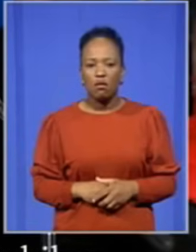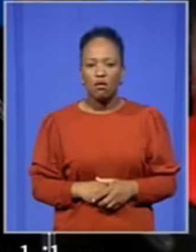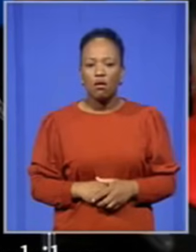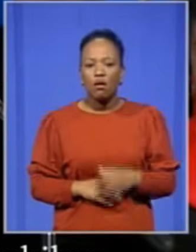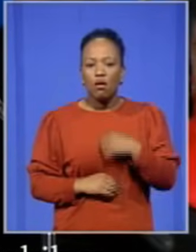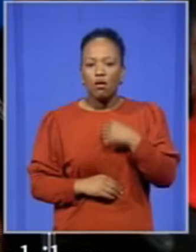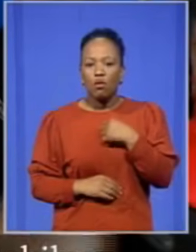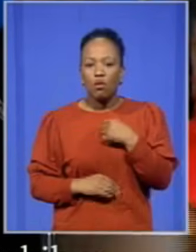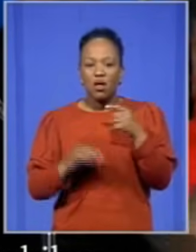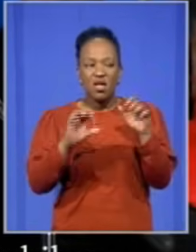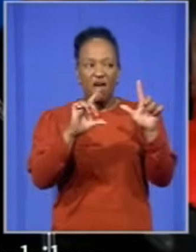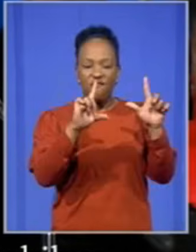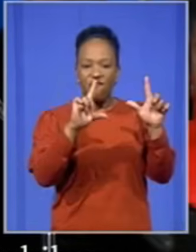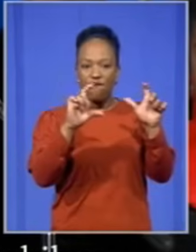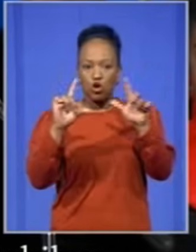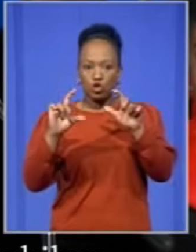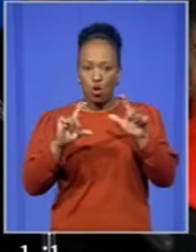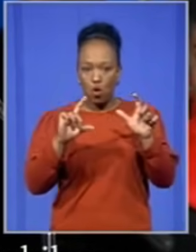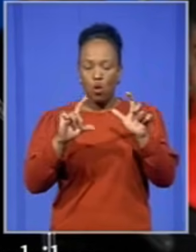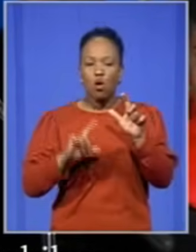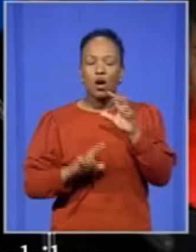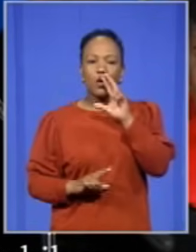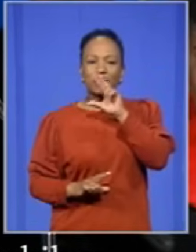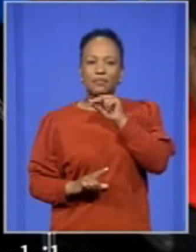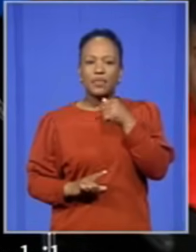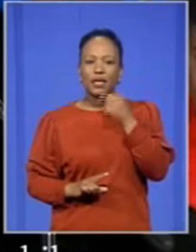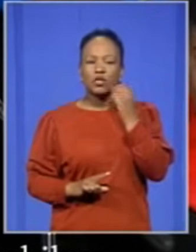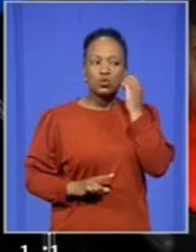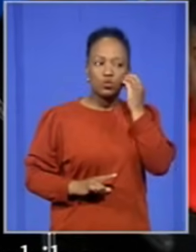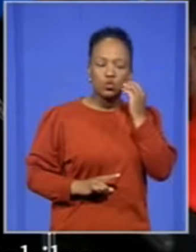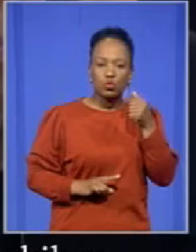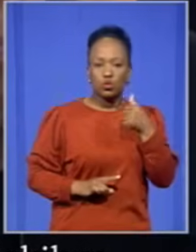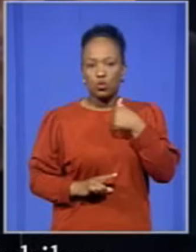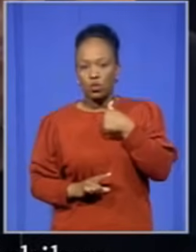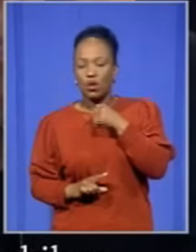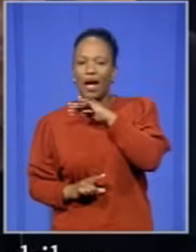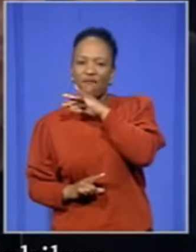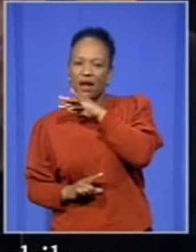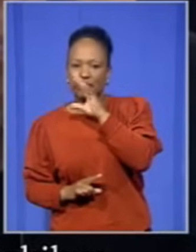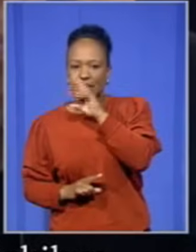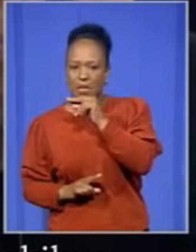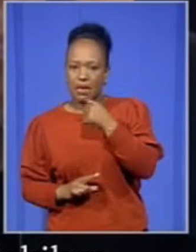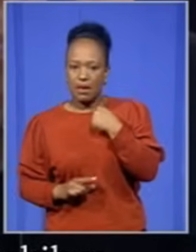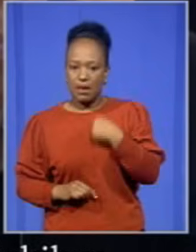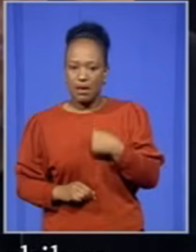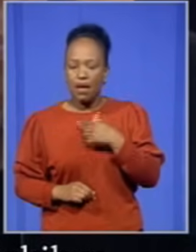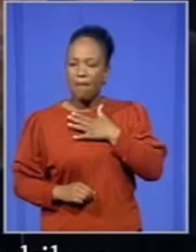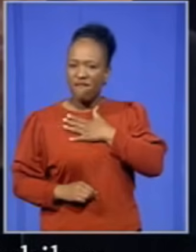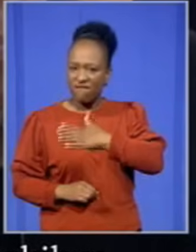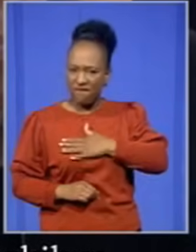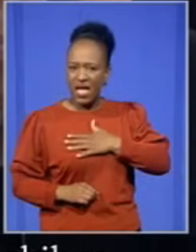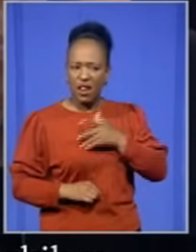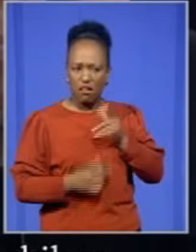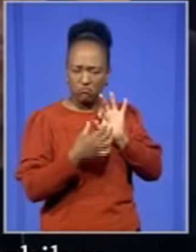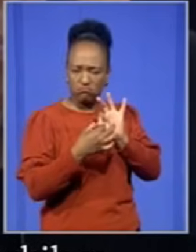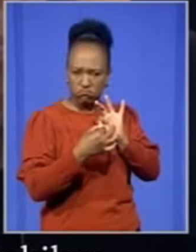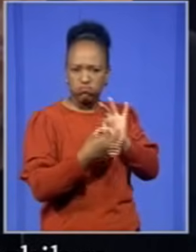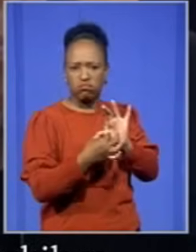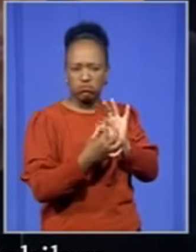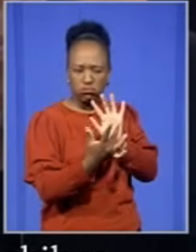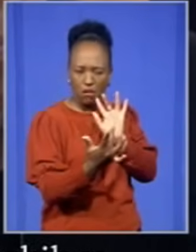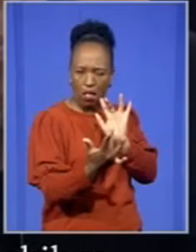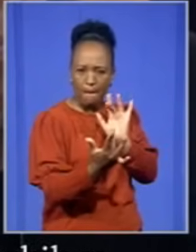were speaking Sesotho, I was speaking Afrikaans, but yet I felt the bond. O ne a rata ho bona motho